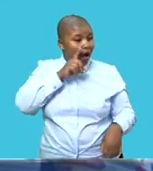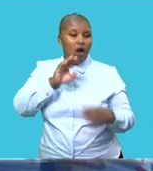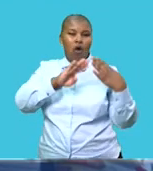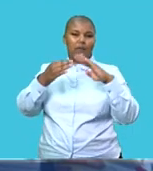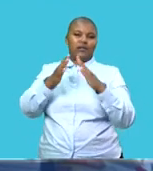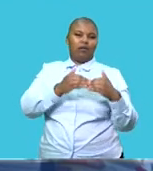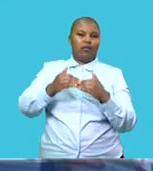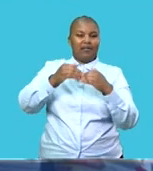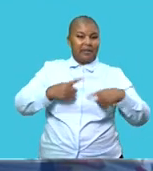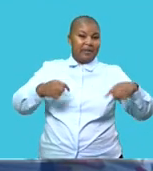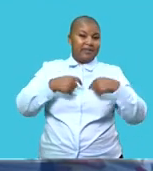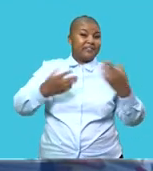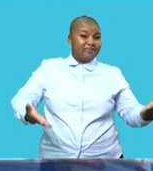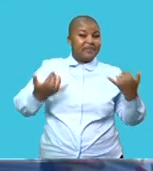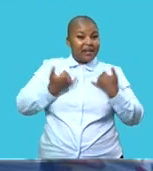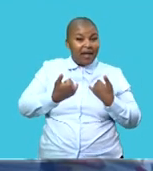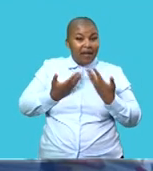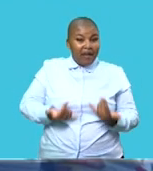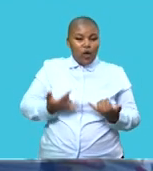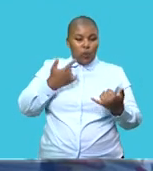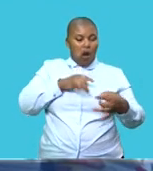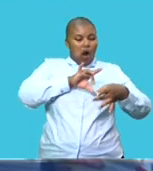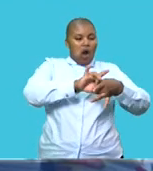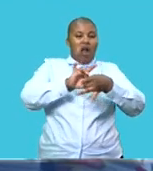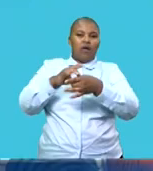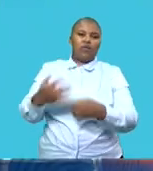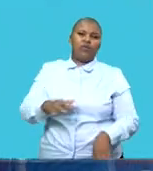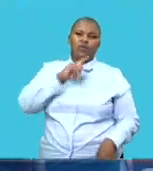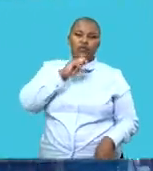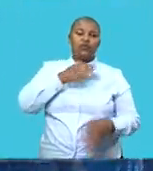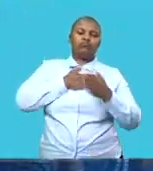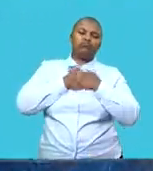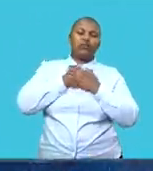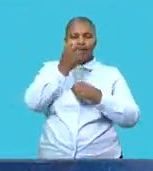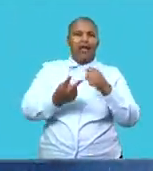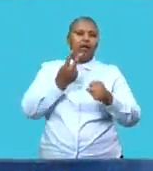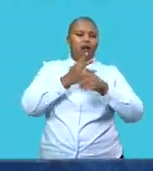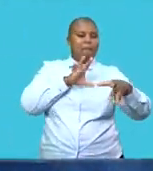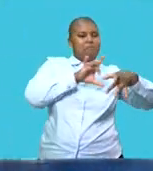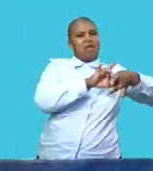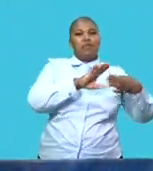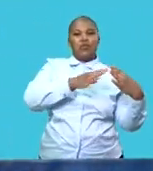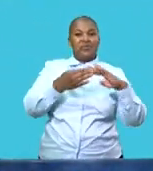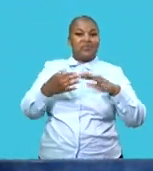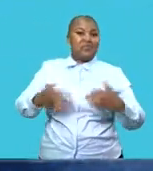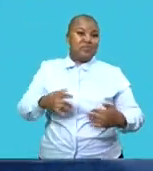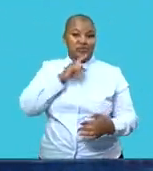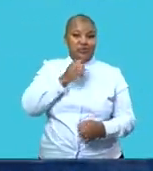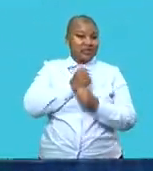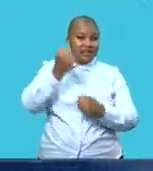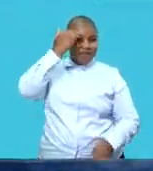us. And for us, not having that connection coming here, we feel like we're reconnecting with the community that we didn't know we